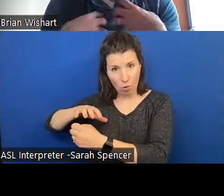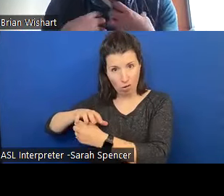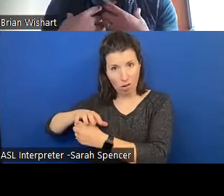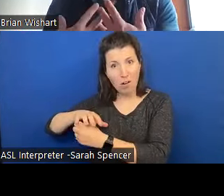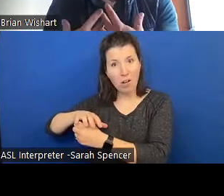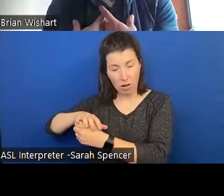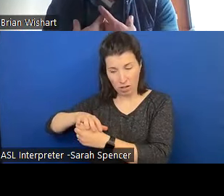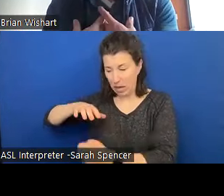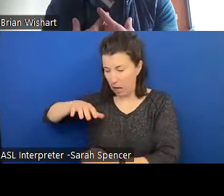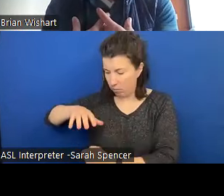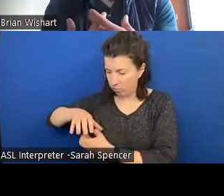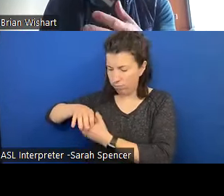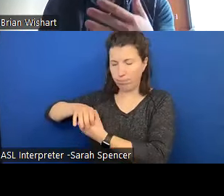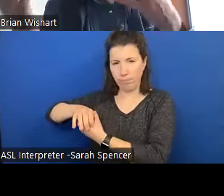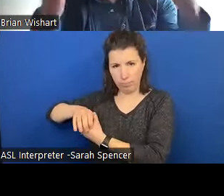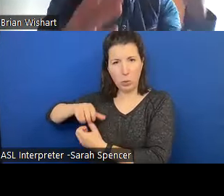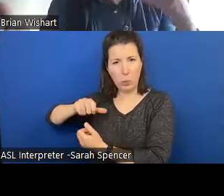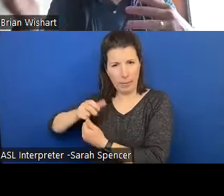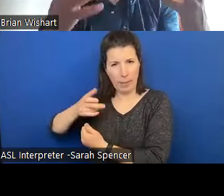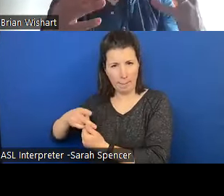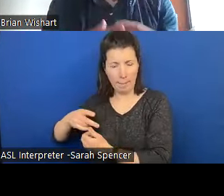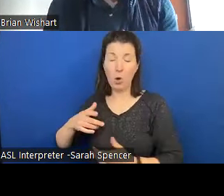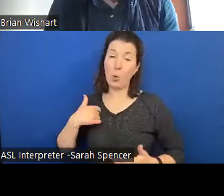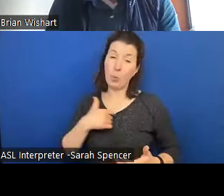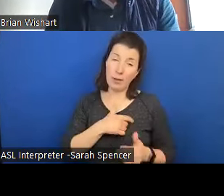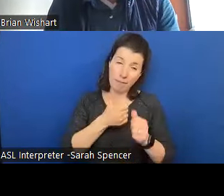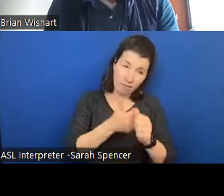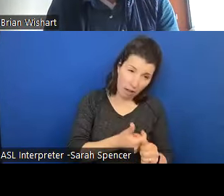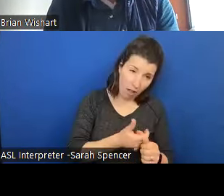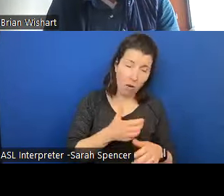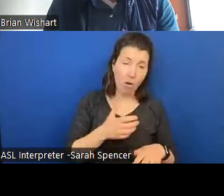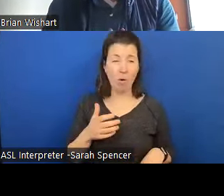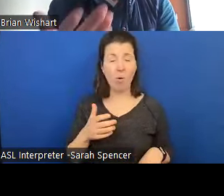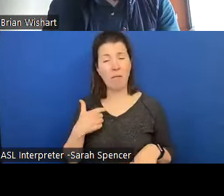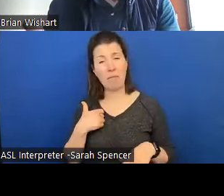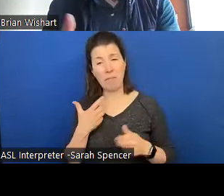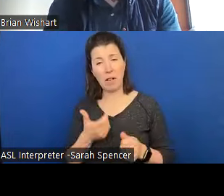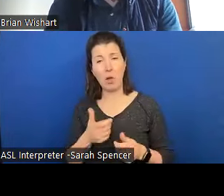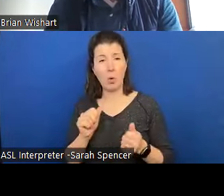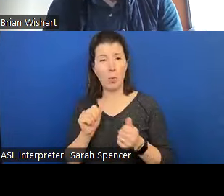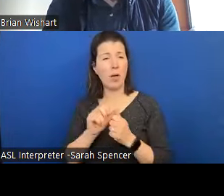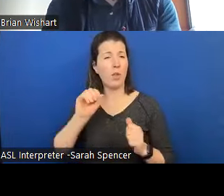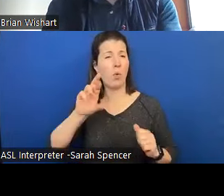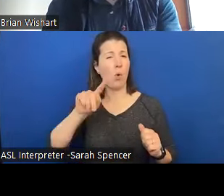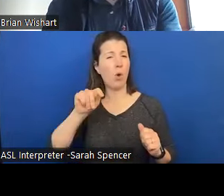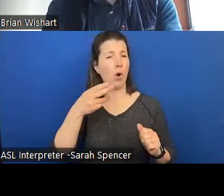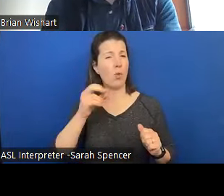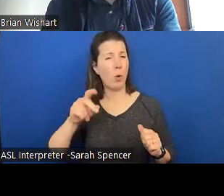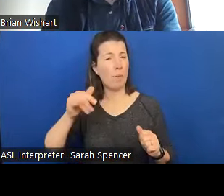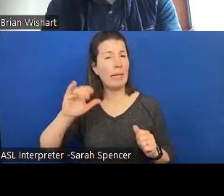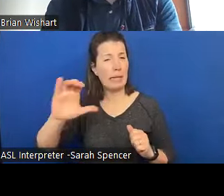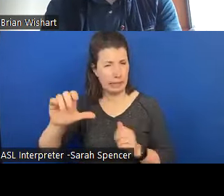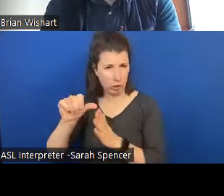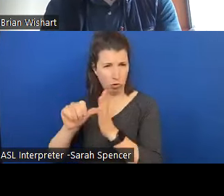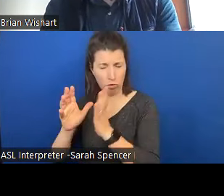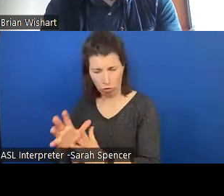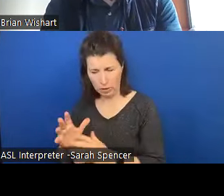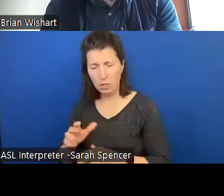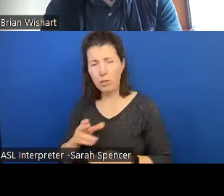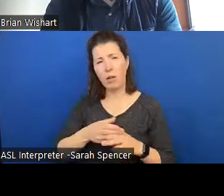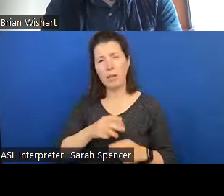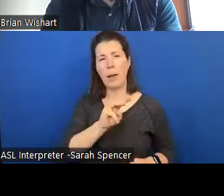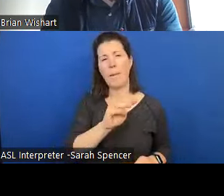we follow, and what I typically follow, sort of in conjunction with our orthopedic surgeons, is something called the migration percentage. And what that